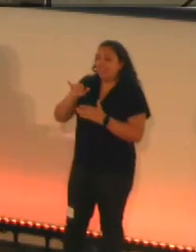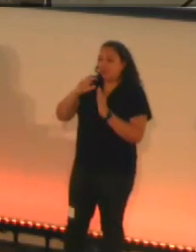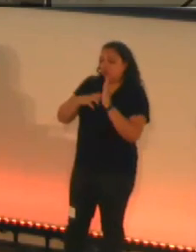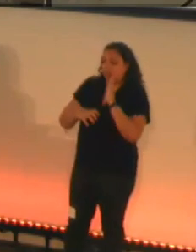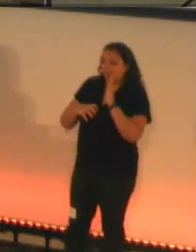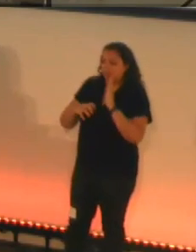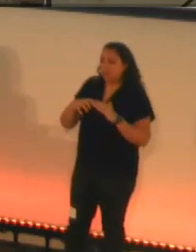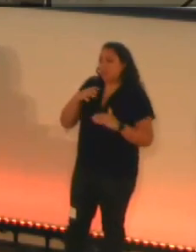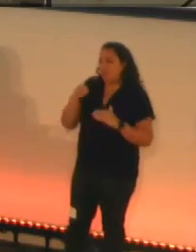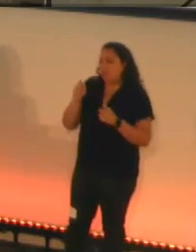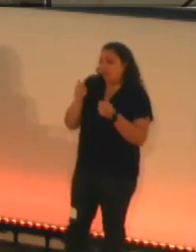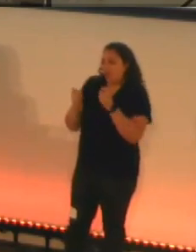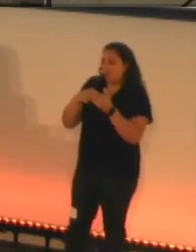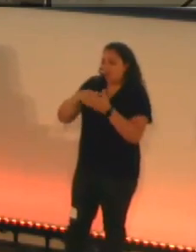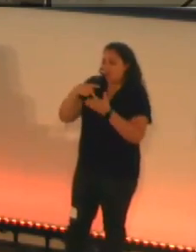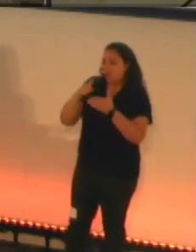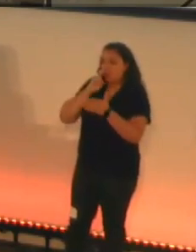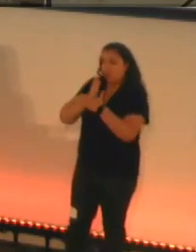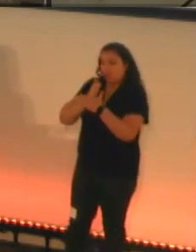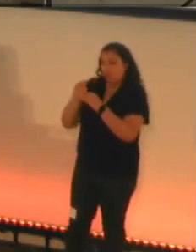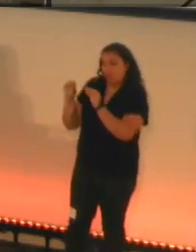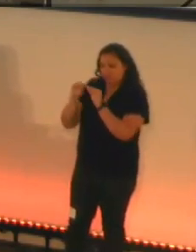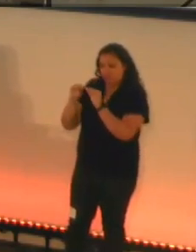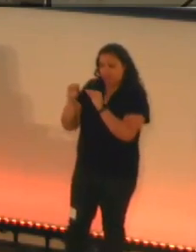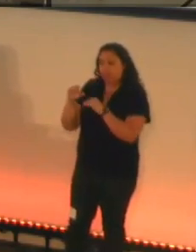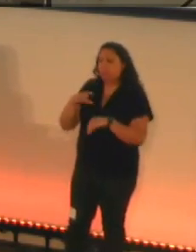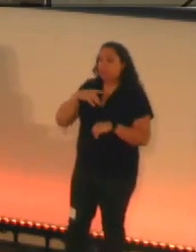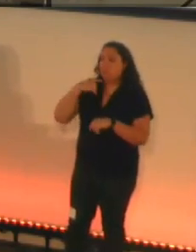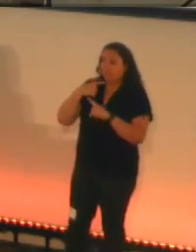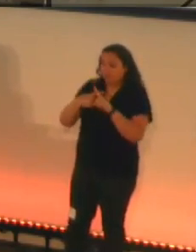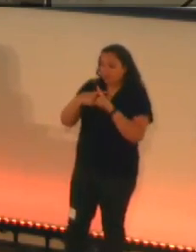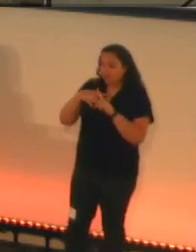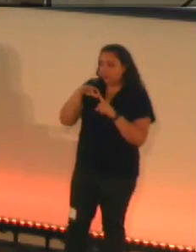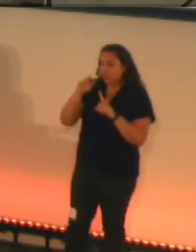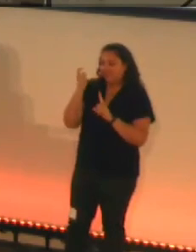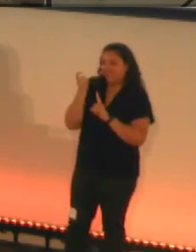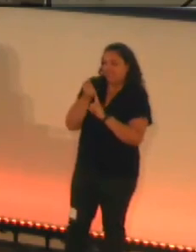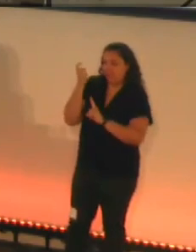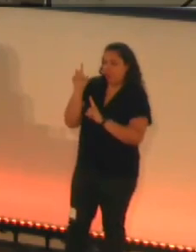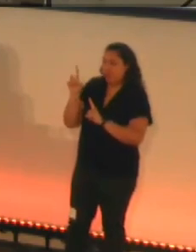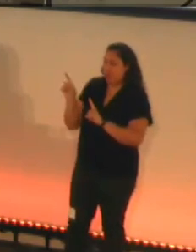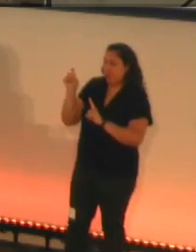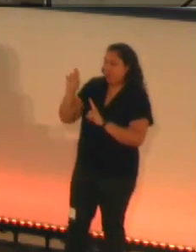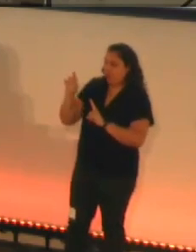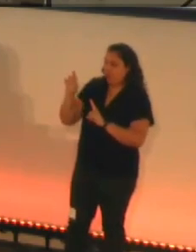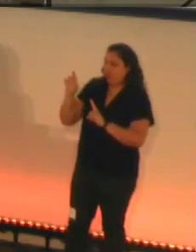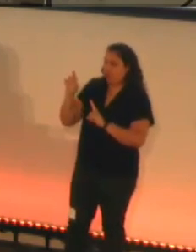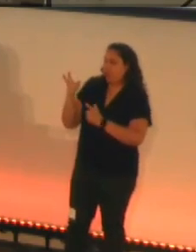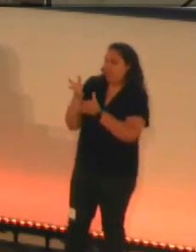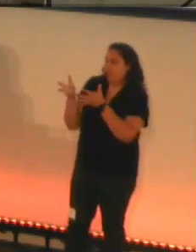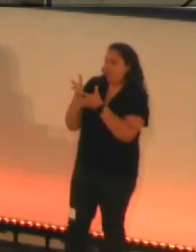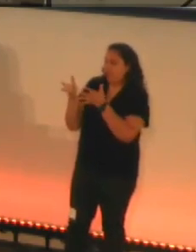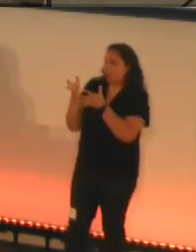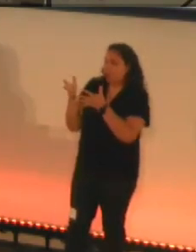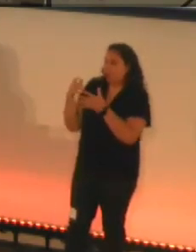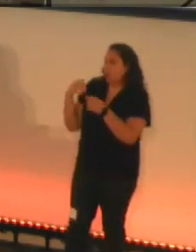custom programming in order to create our shared movement and all of that, along with like the default XR interaction toolkits that Oculus